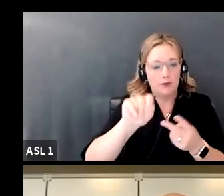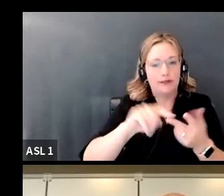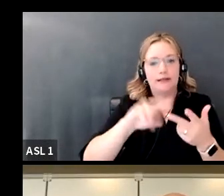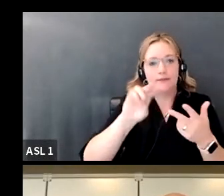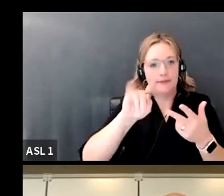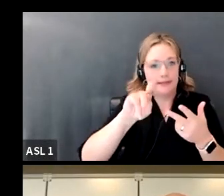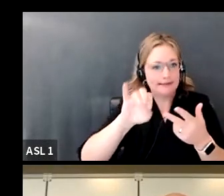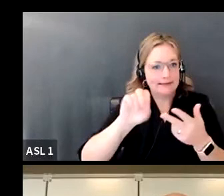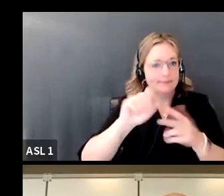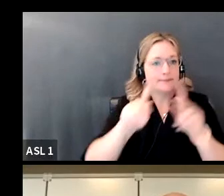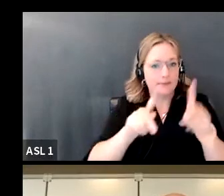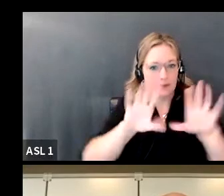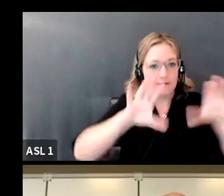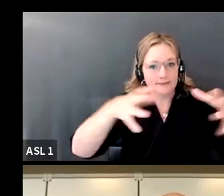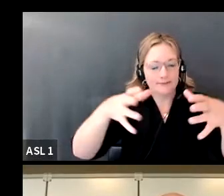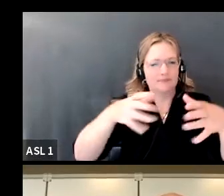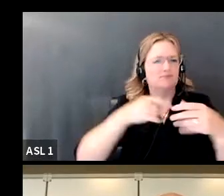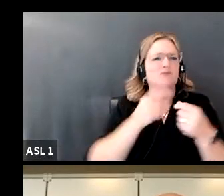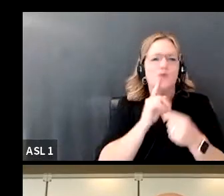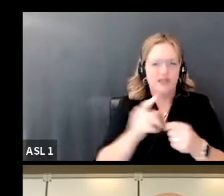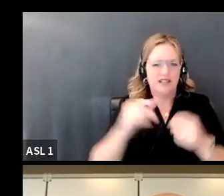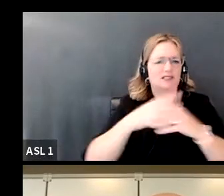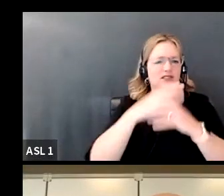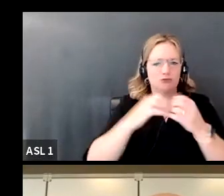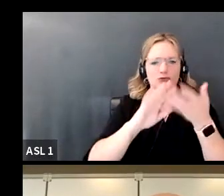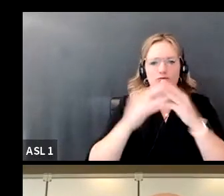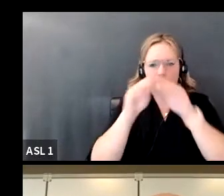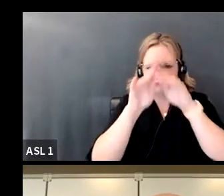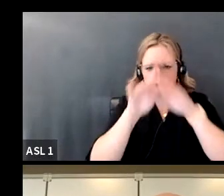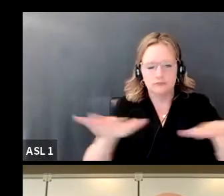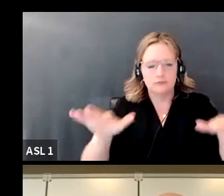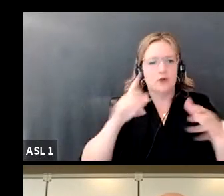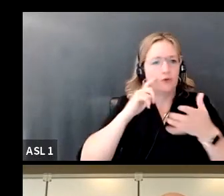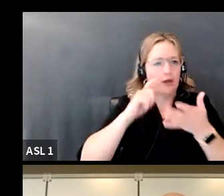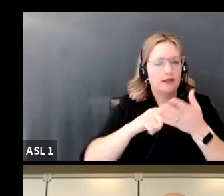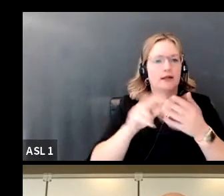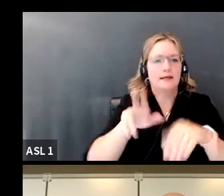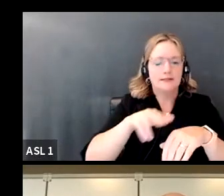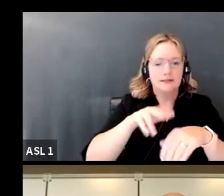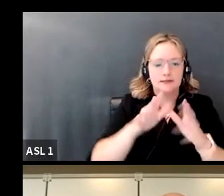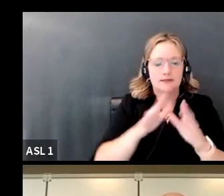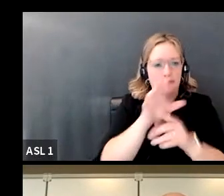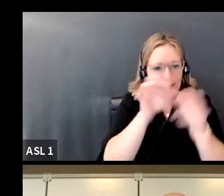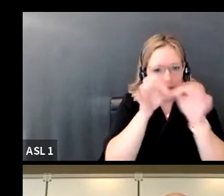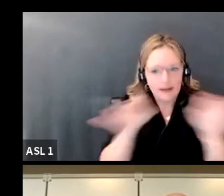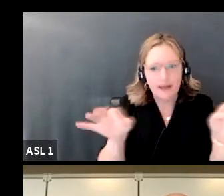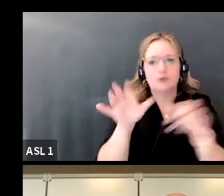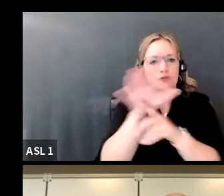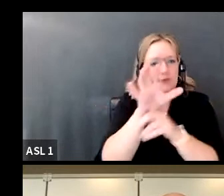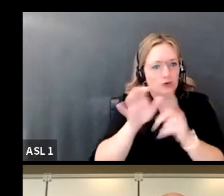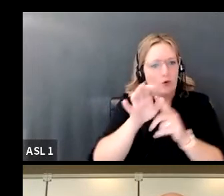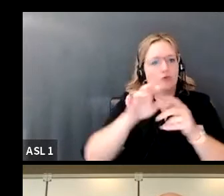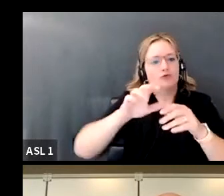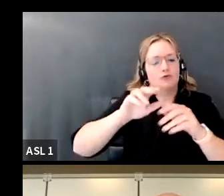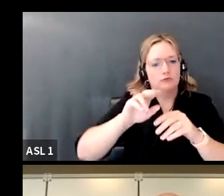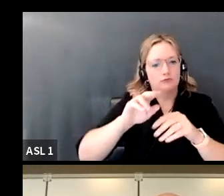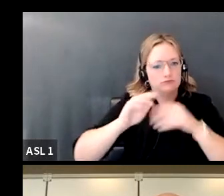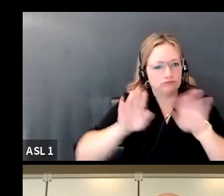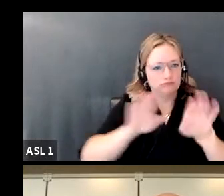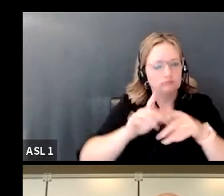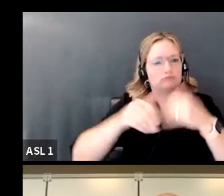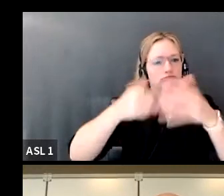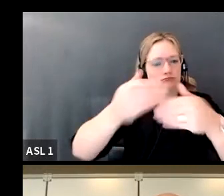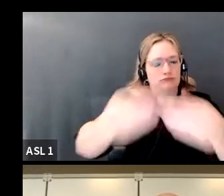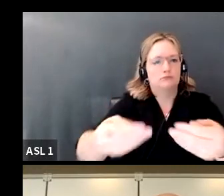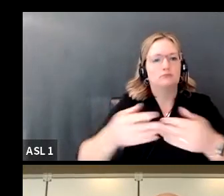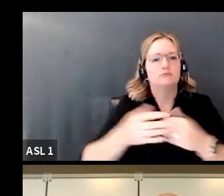indigenous community is diverse representing many nations languages and customs the ottawa police services board honors